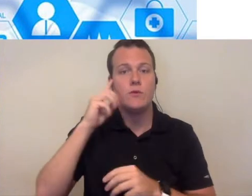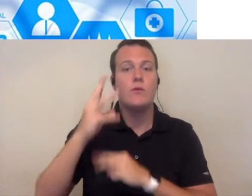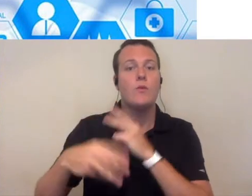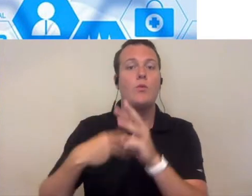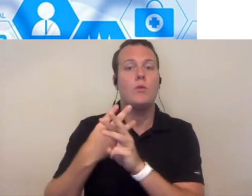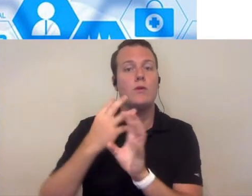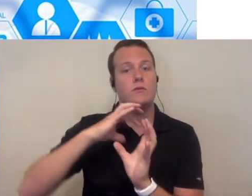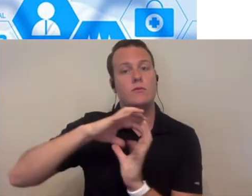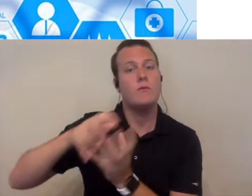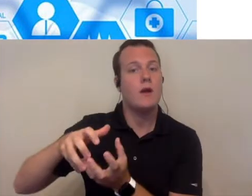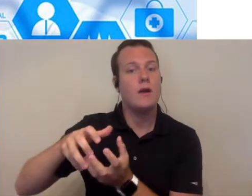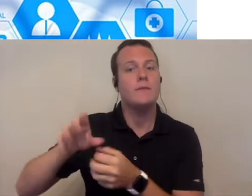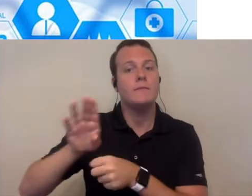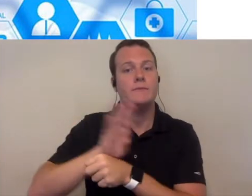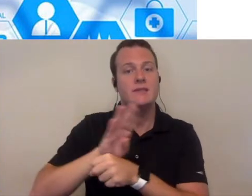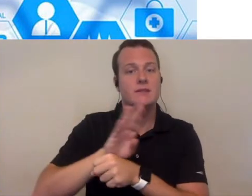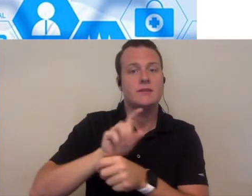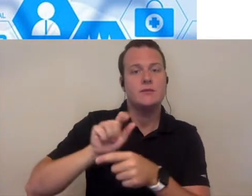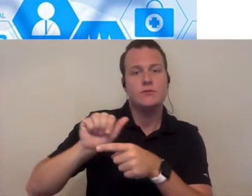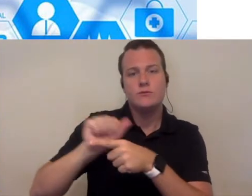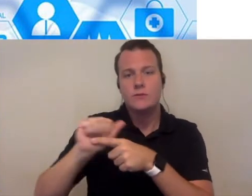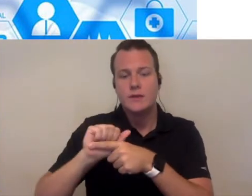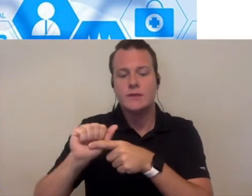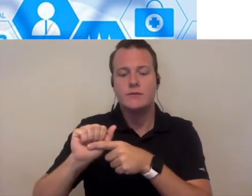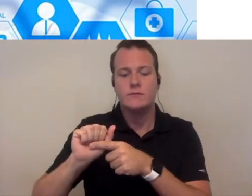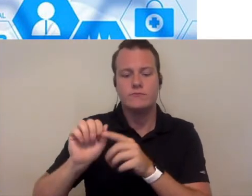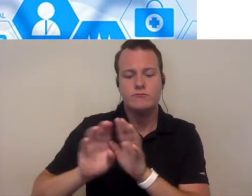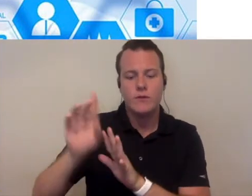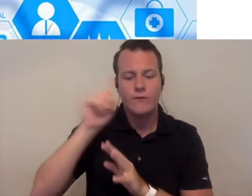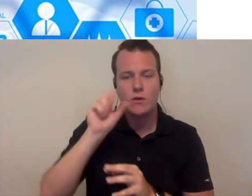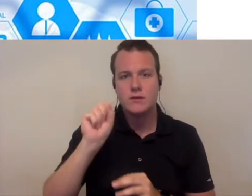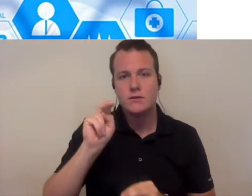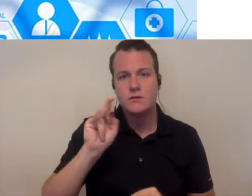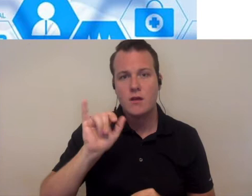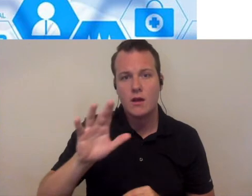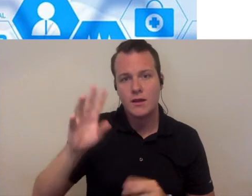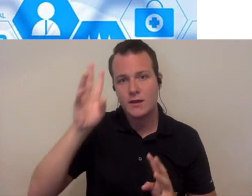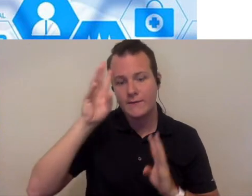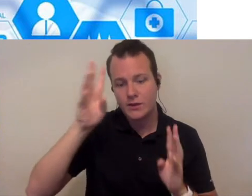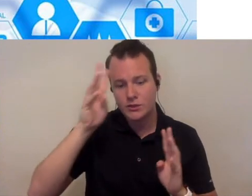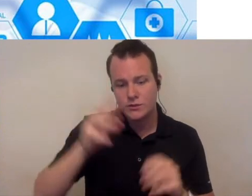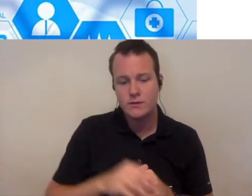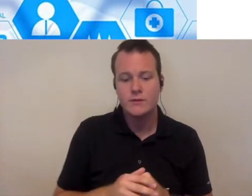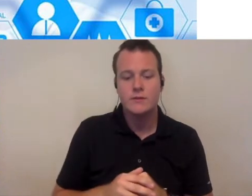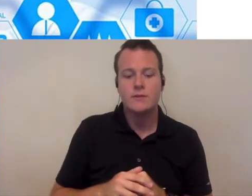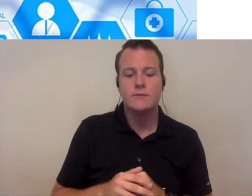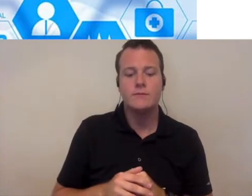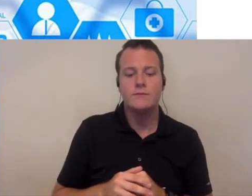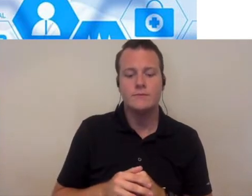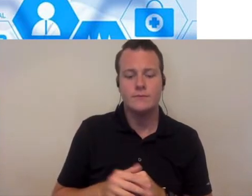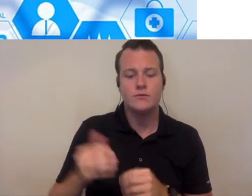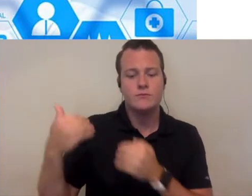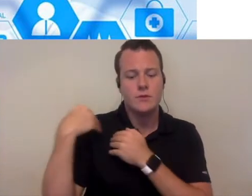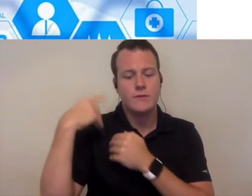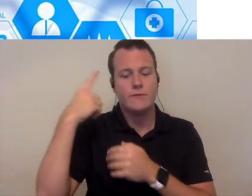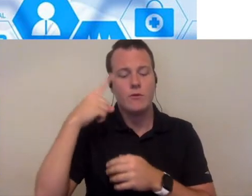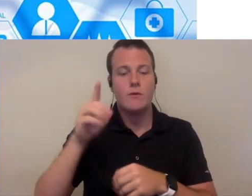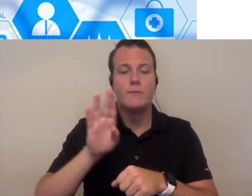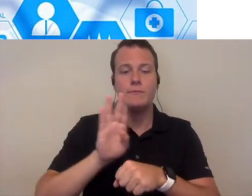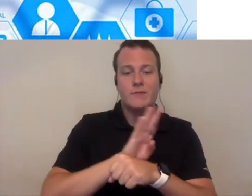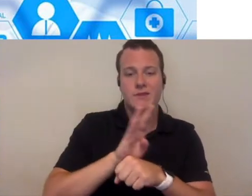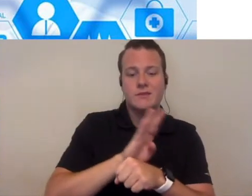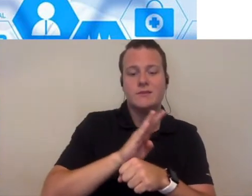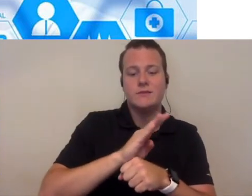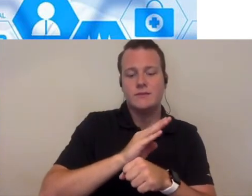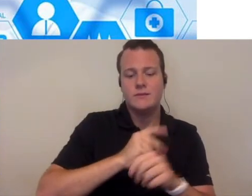Worldwide Training and Business Development for Sonic Innovations and was responsible for the establishment of training protocols and